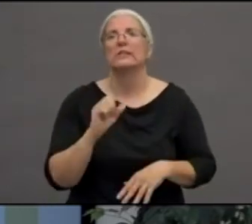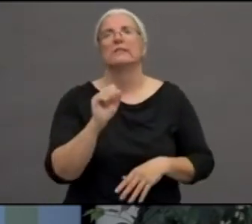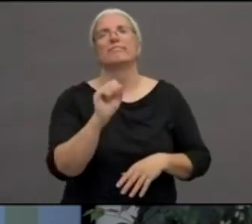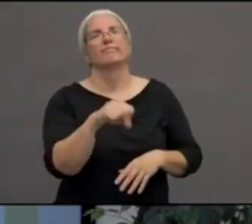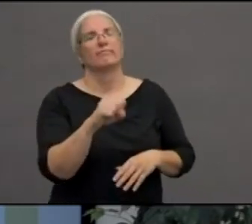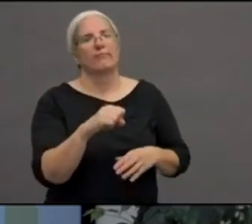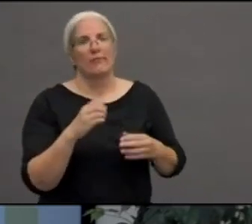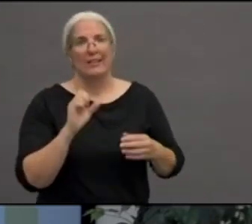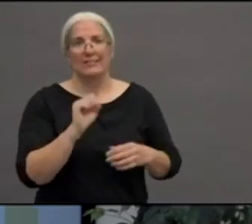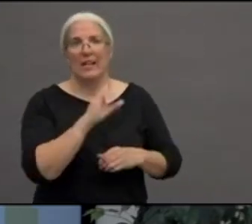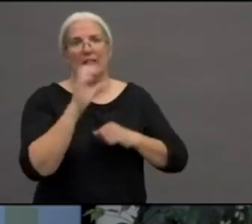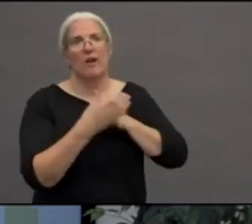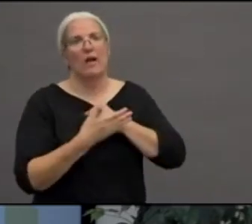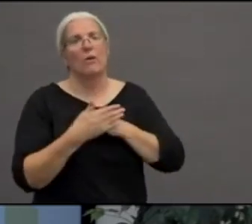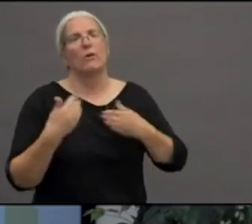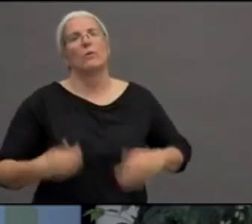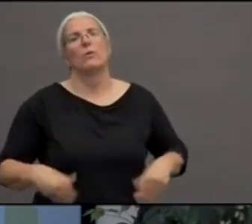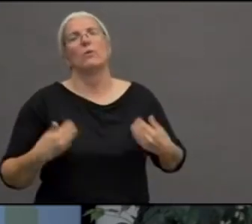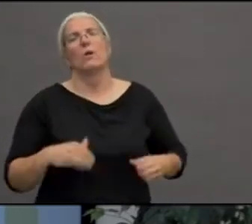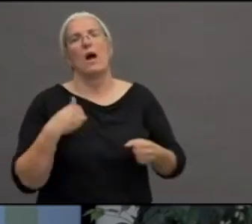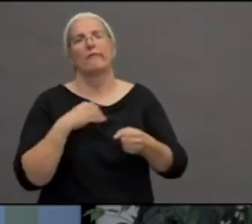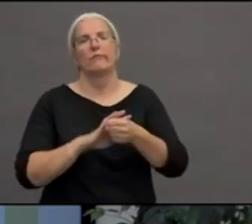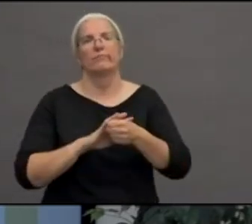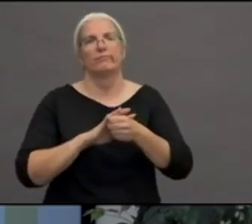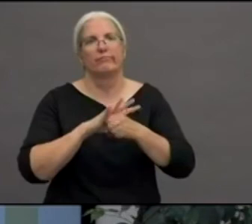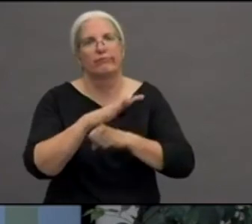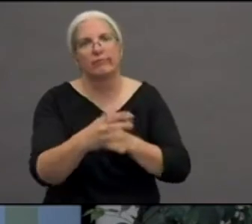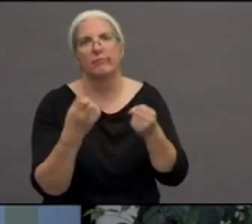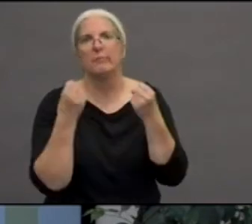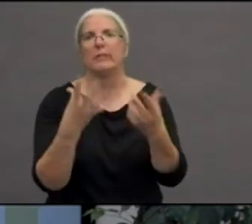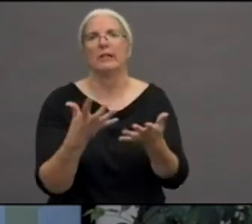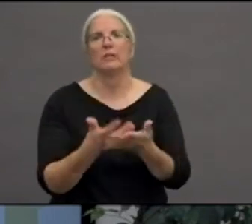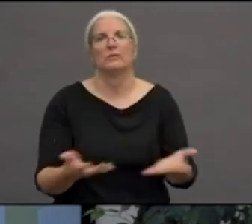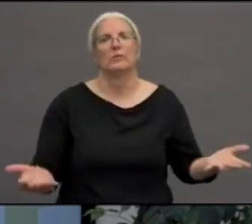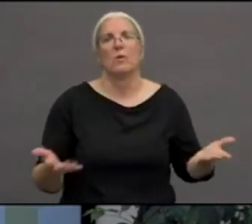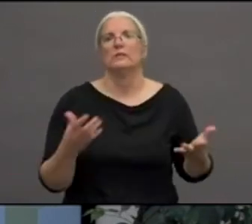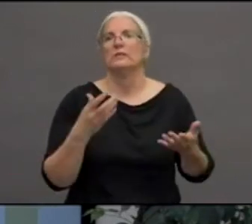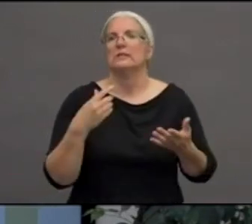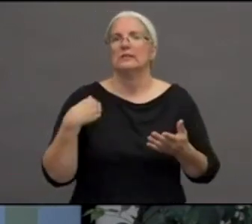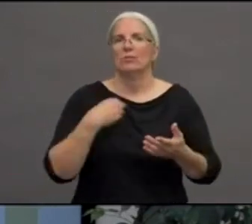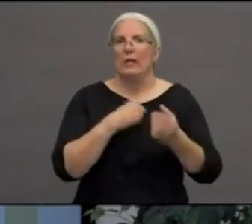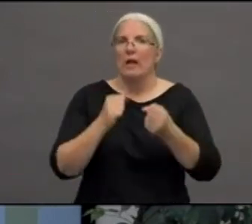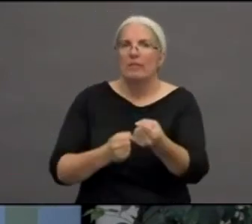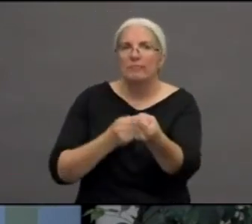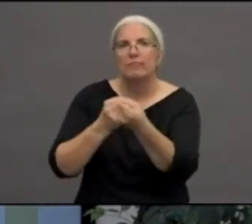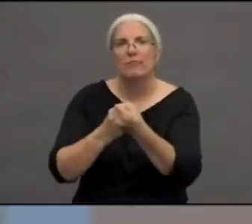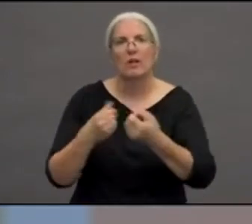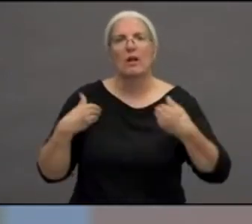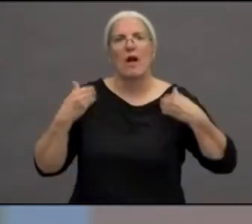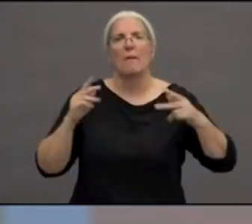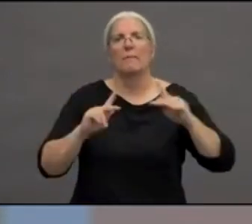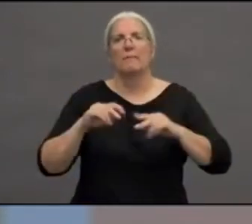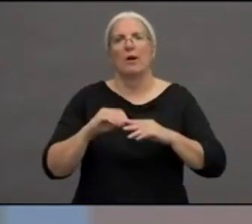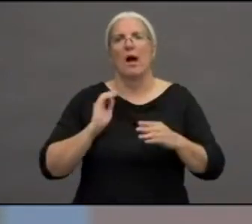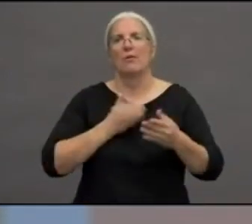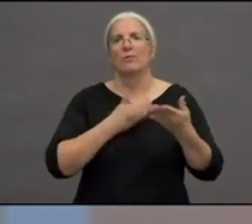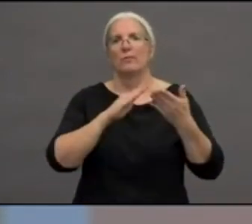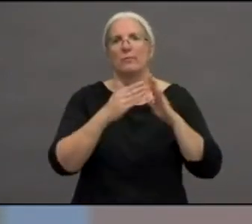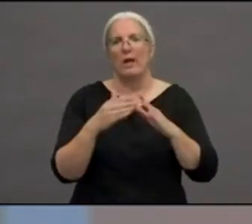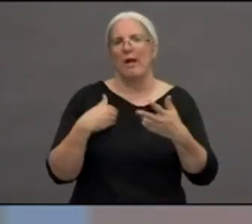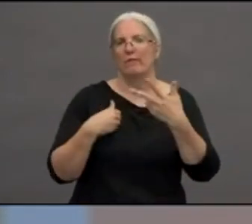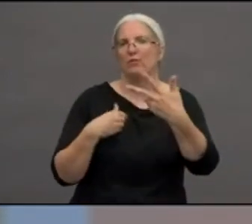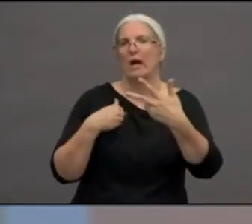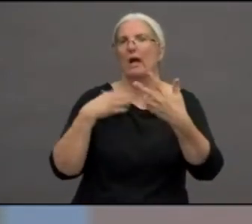we have a number of resources to support young people in our community. There'll be 3 resources that I'd like to share.